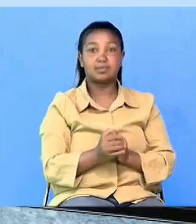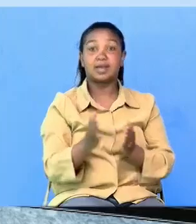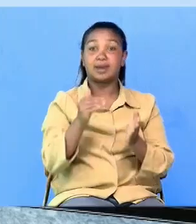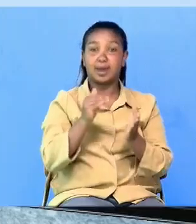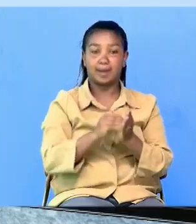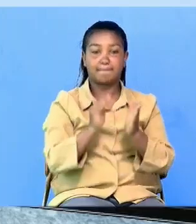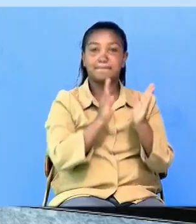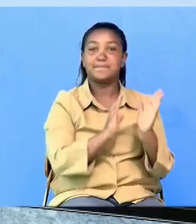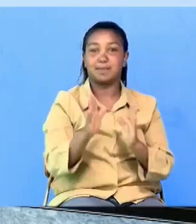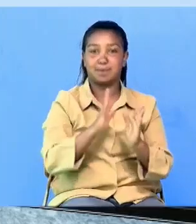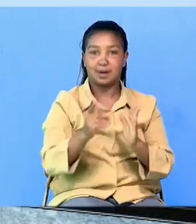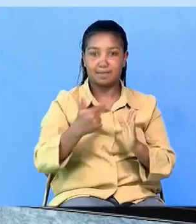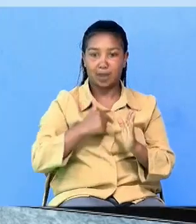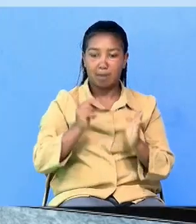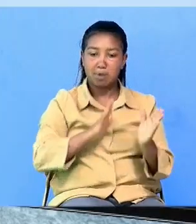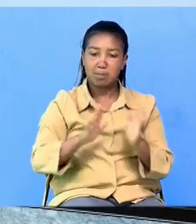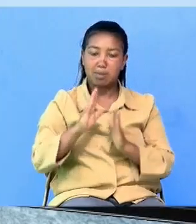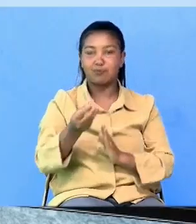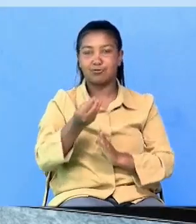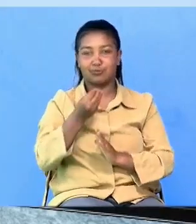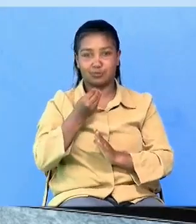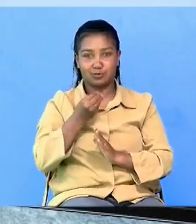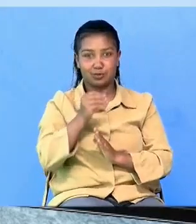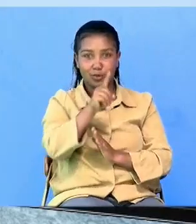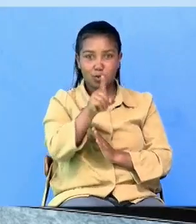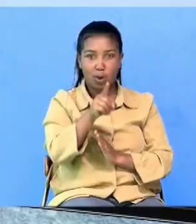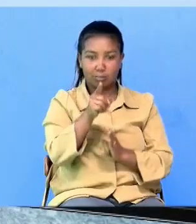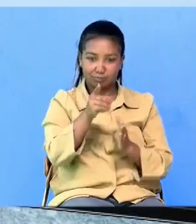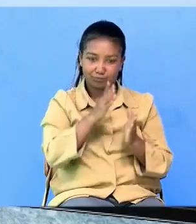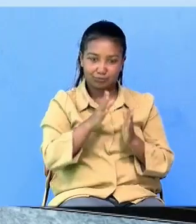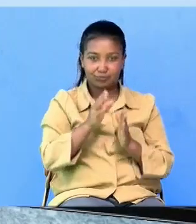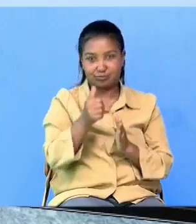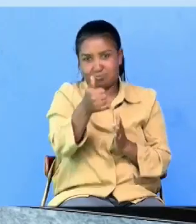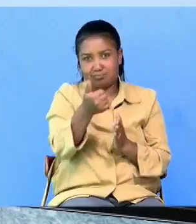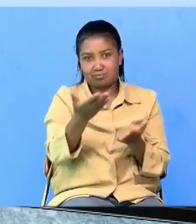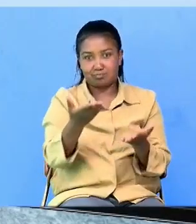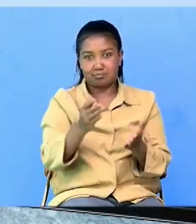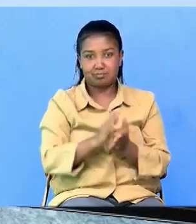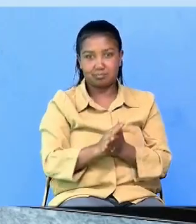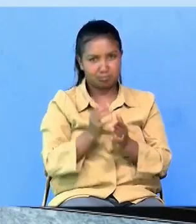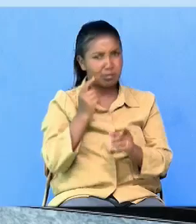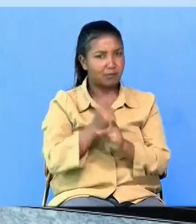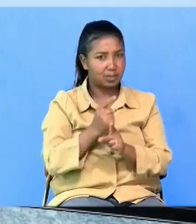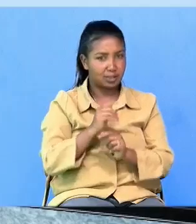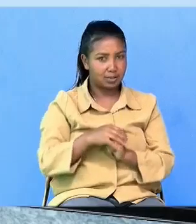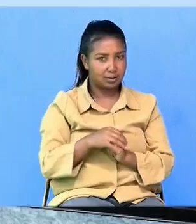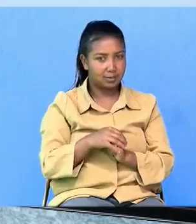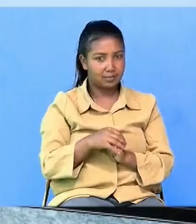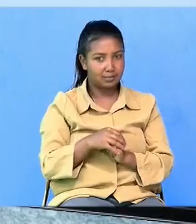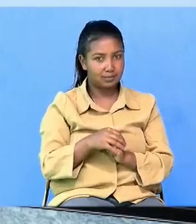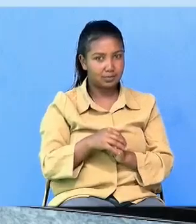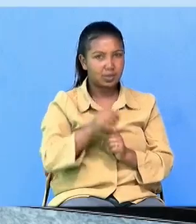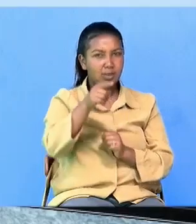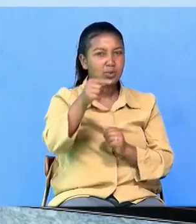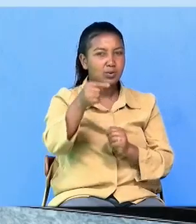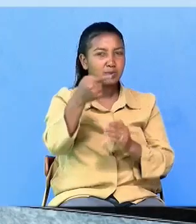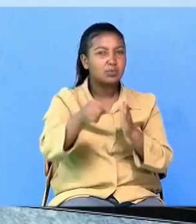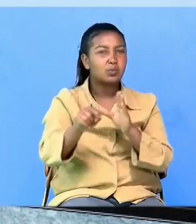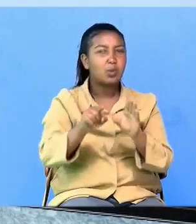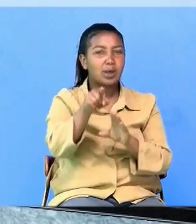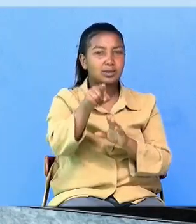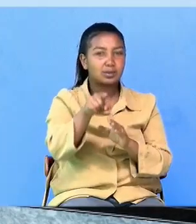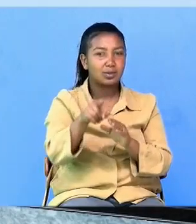Again, prepare. I prepare food. Yeah. You are able to prepare your own food yourself, definitely. Yeah. What do you do at